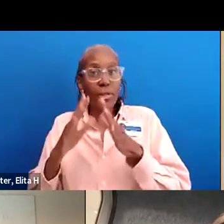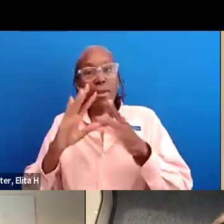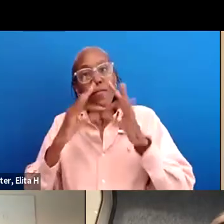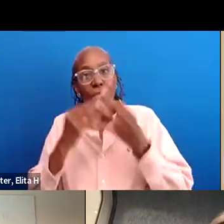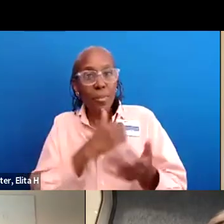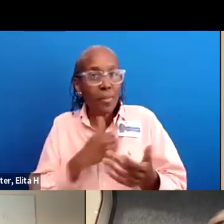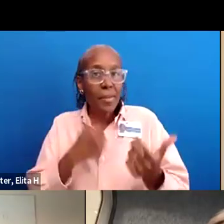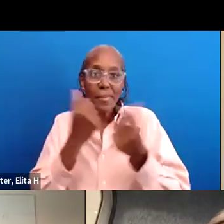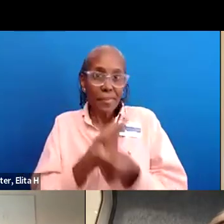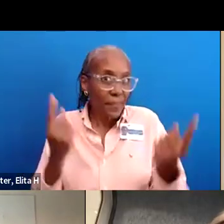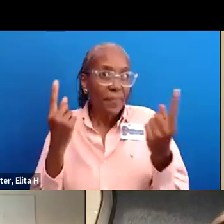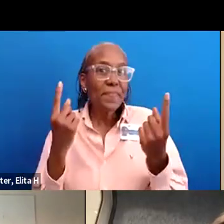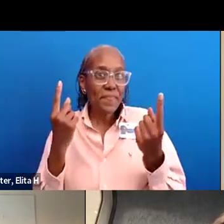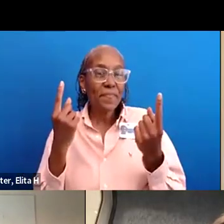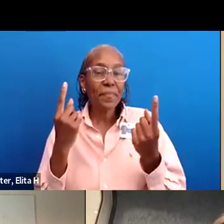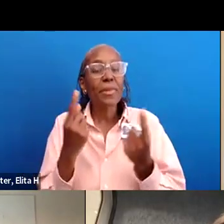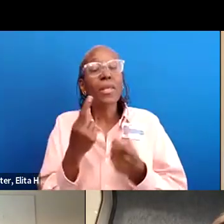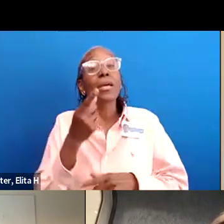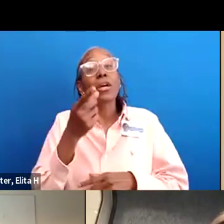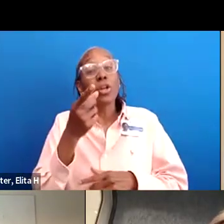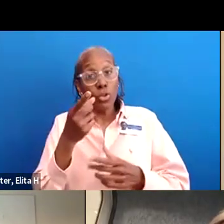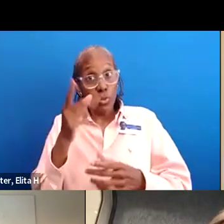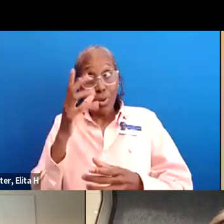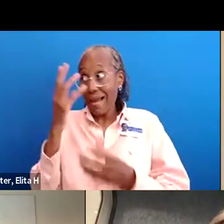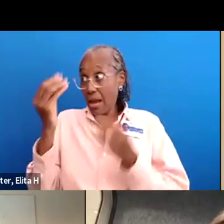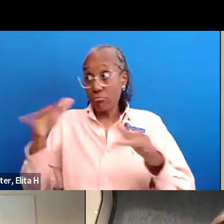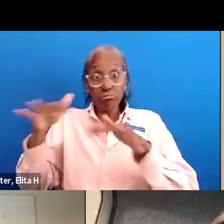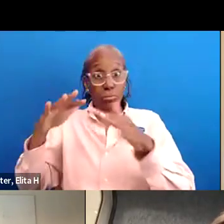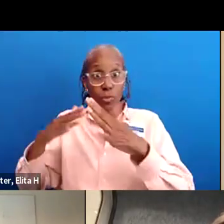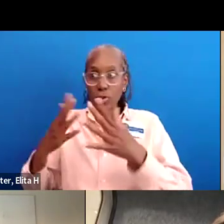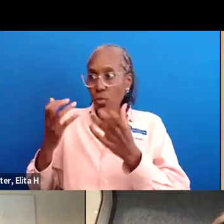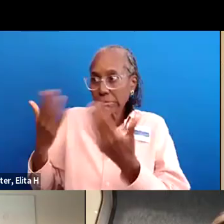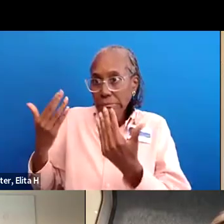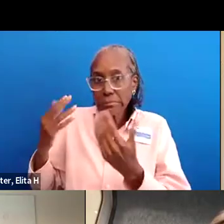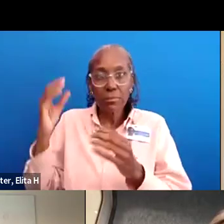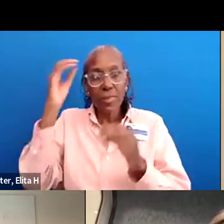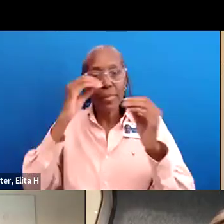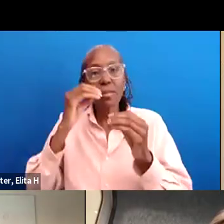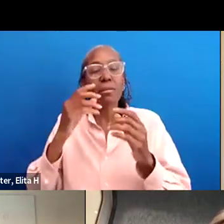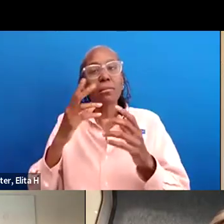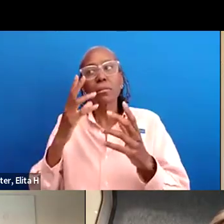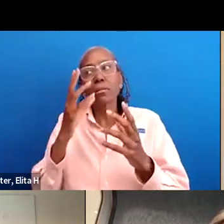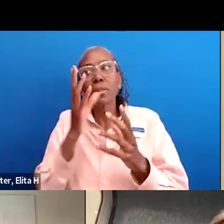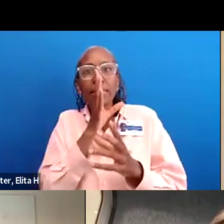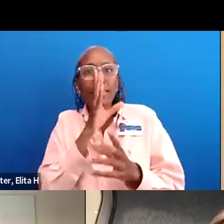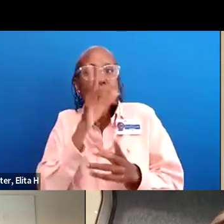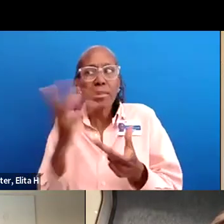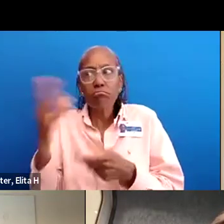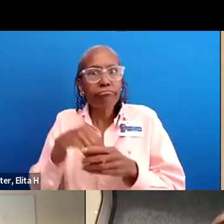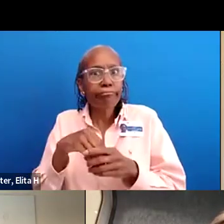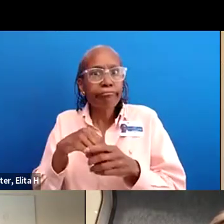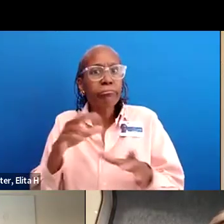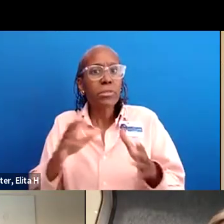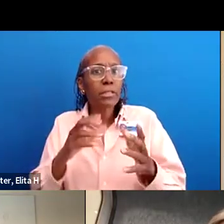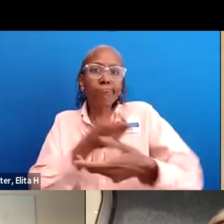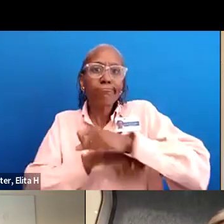members, everybody? If you are in the community, they want your opinion. So, make your voices be heard. Get in there and